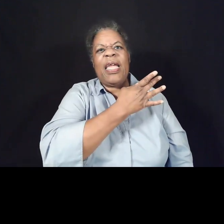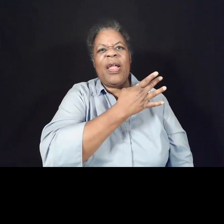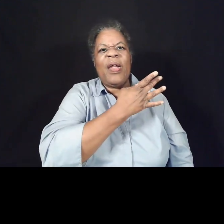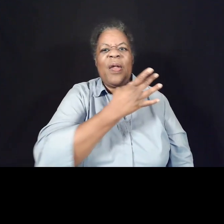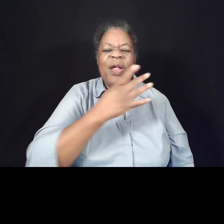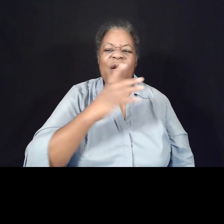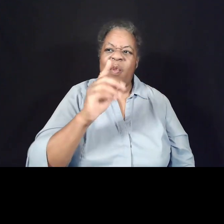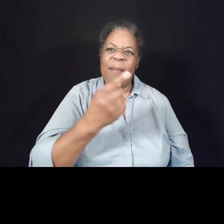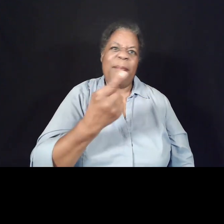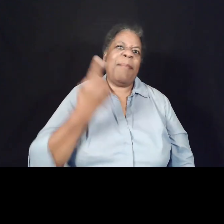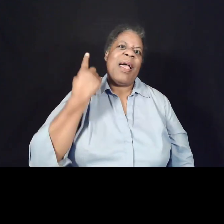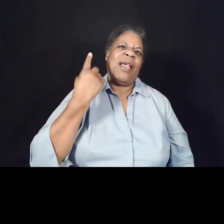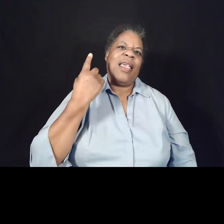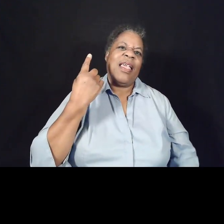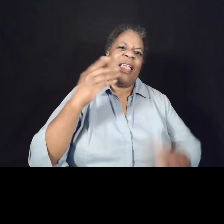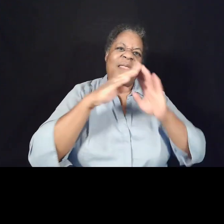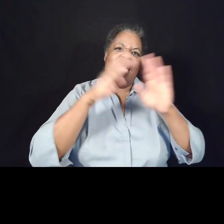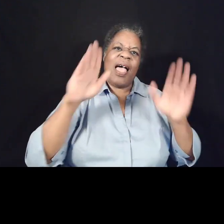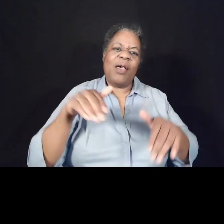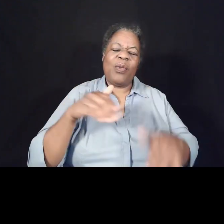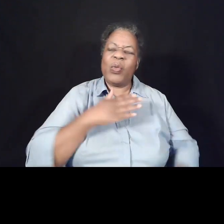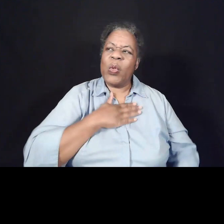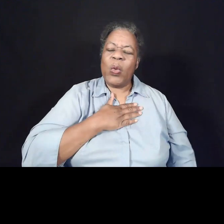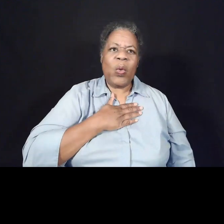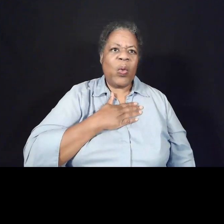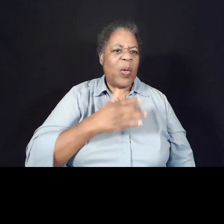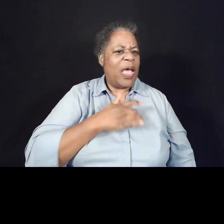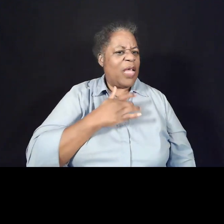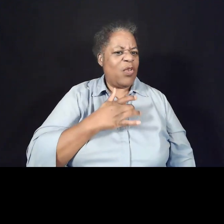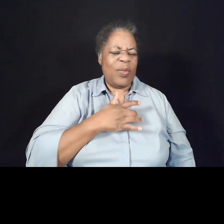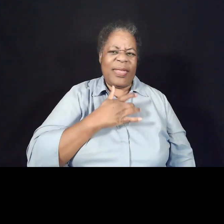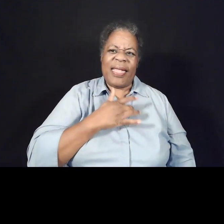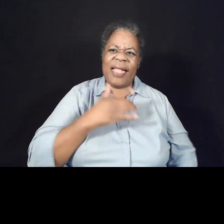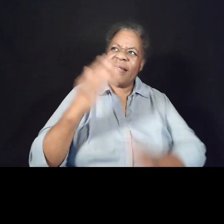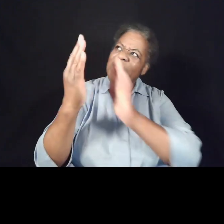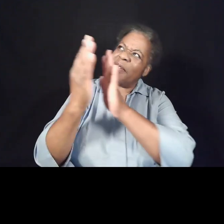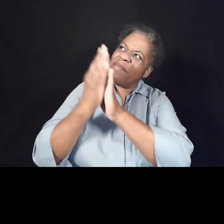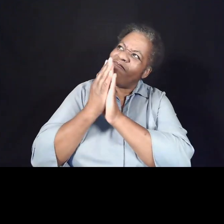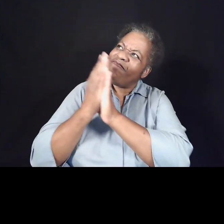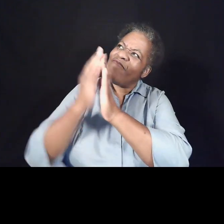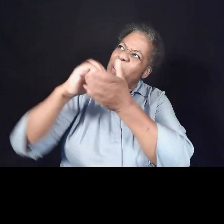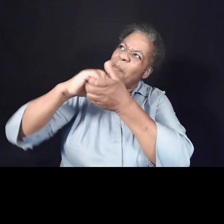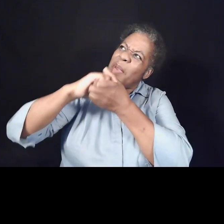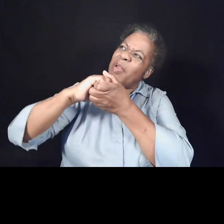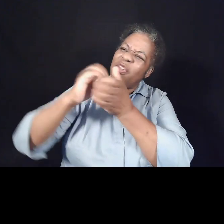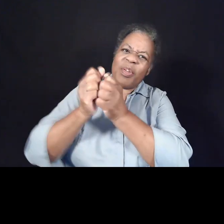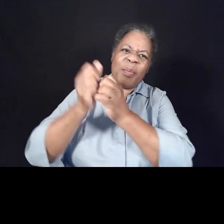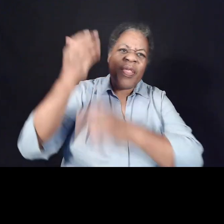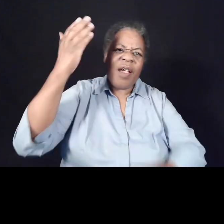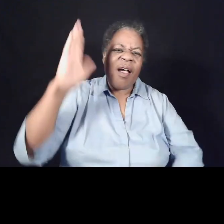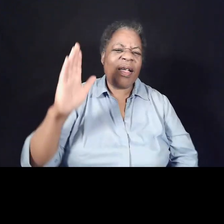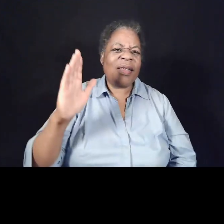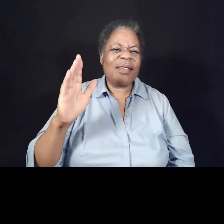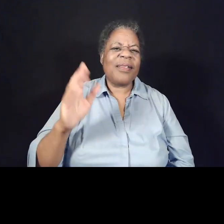inside with a renewed sense of partnership with God. Sometimes you just have to do that.